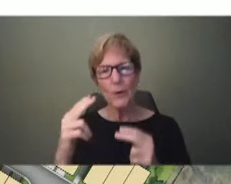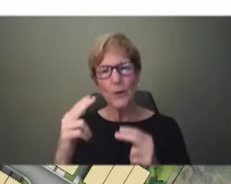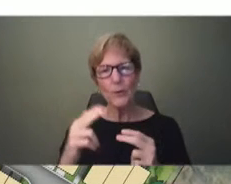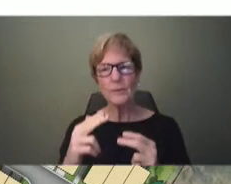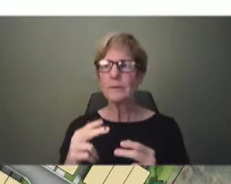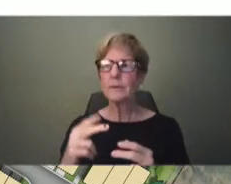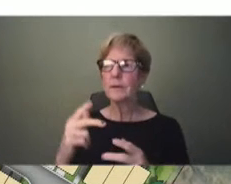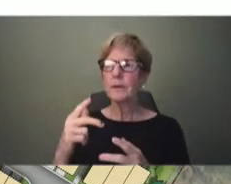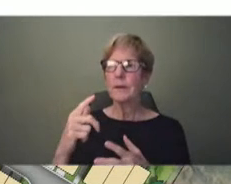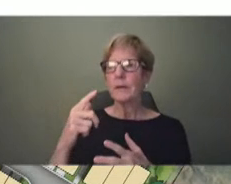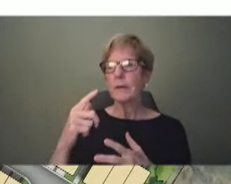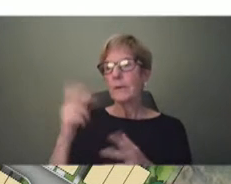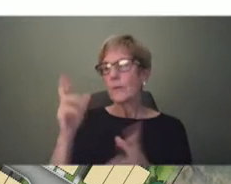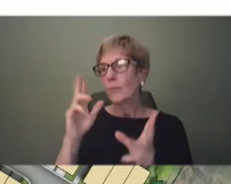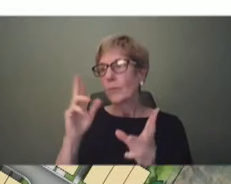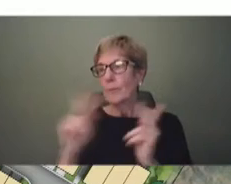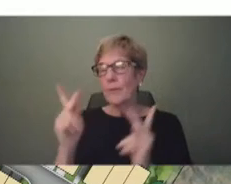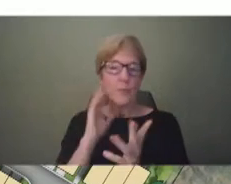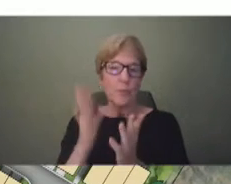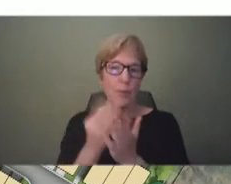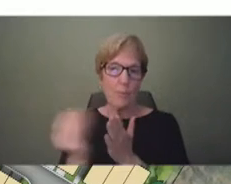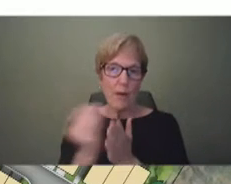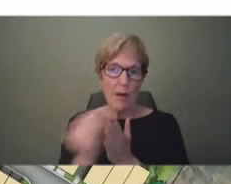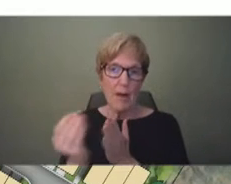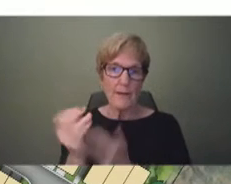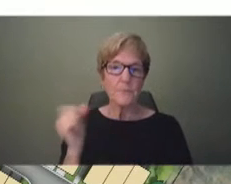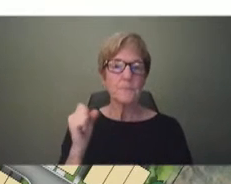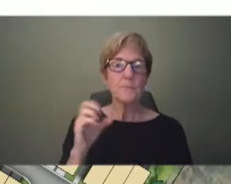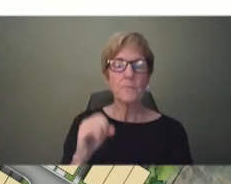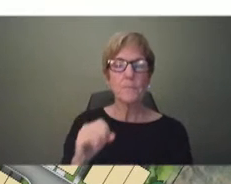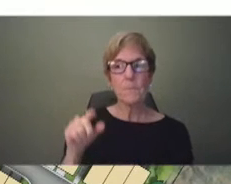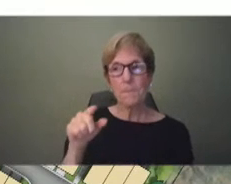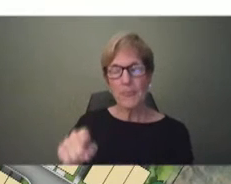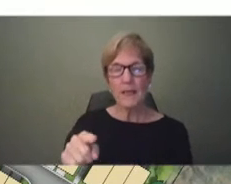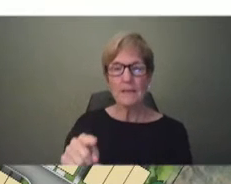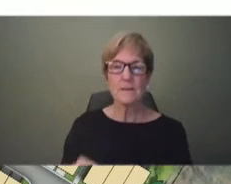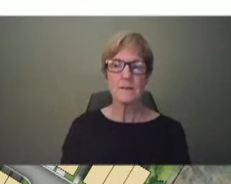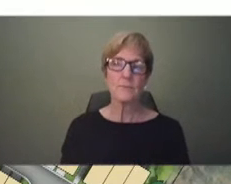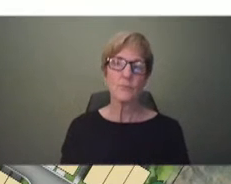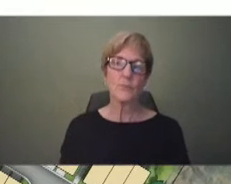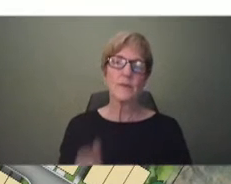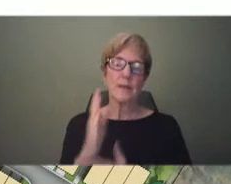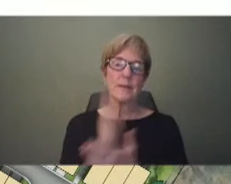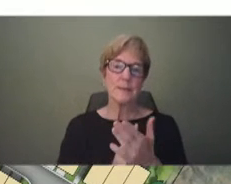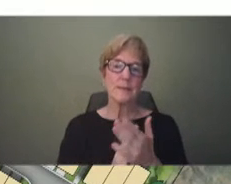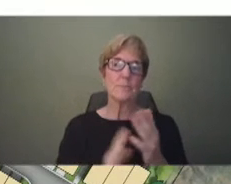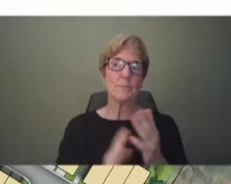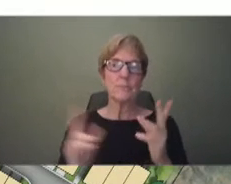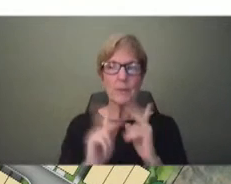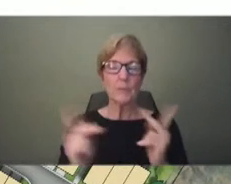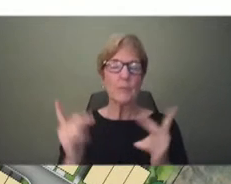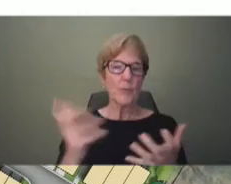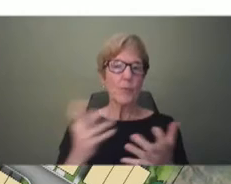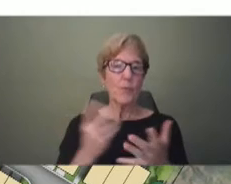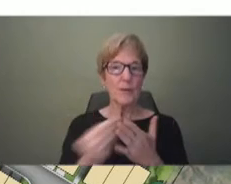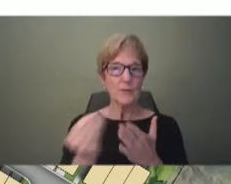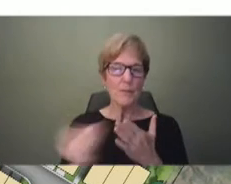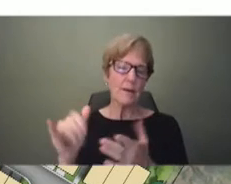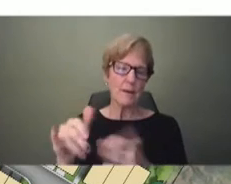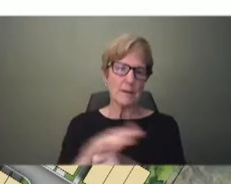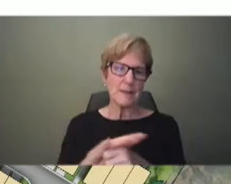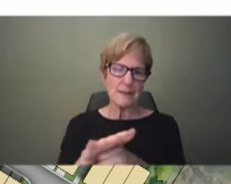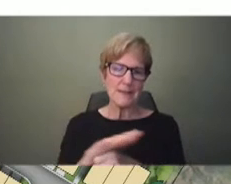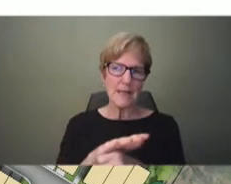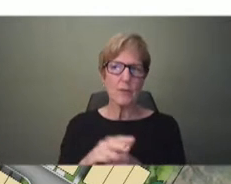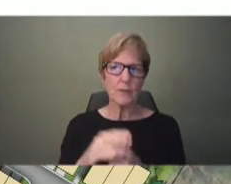was would we want and uh so this this is what uh some of the folks that uh that wants to buy in this area are looking